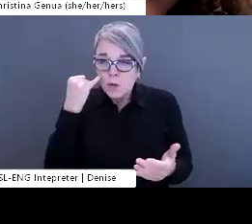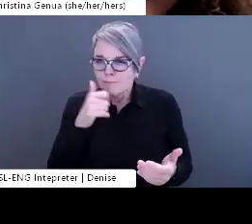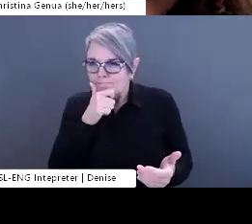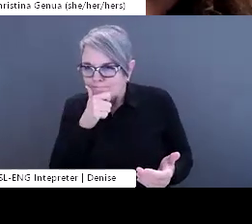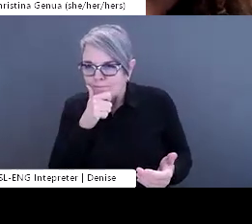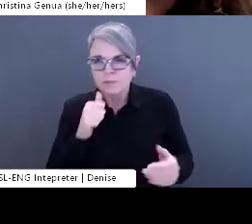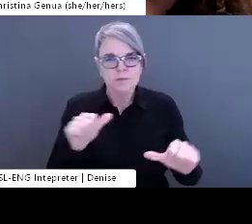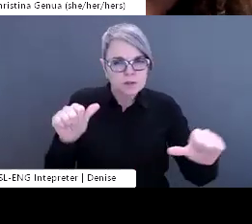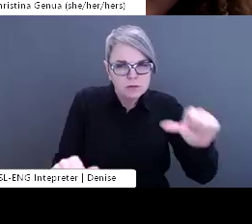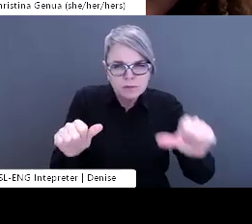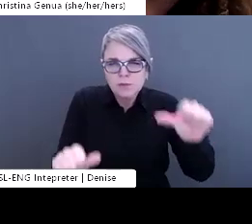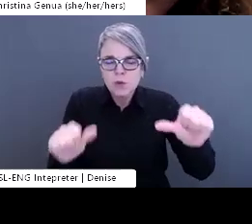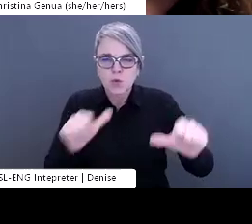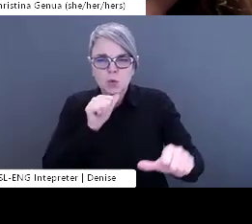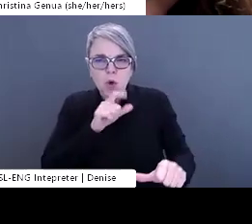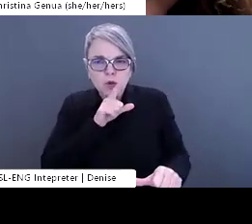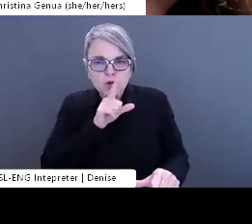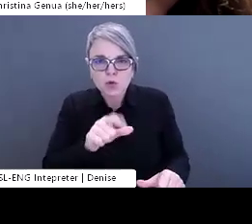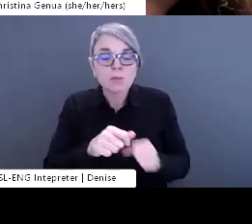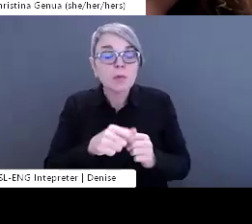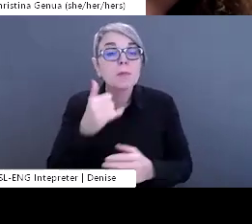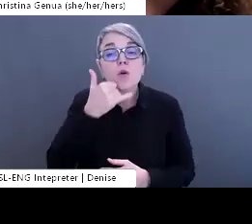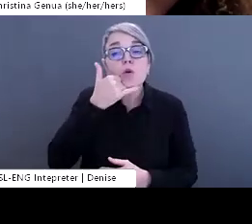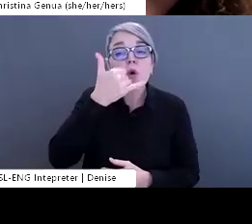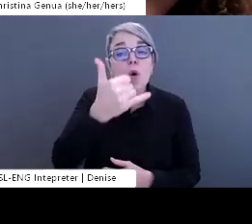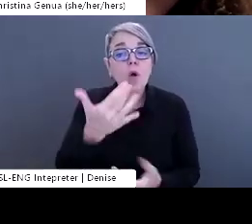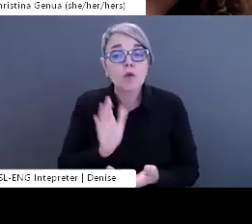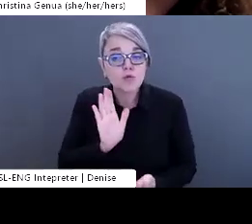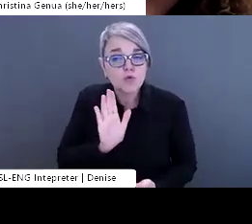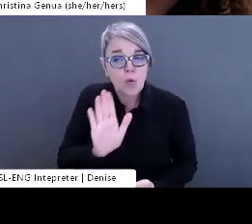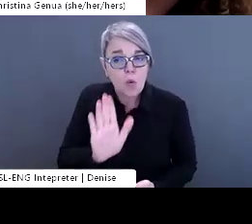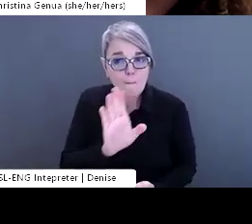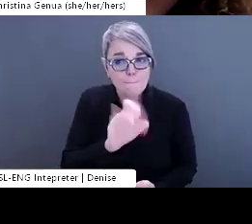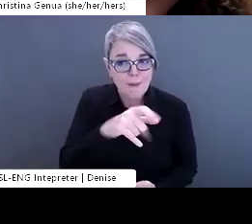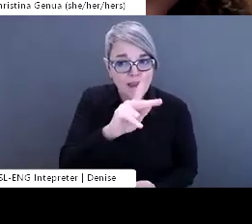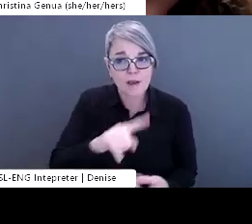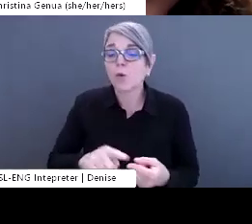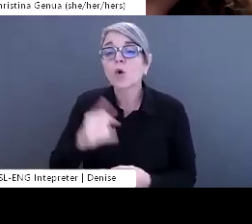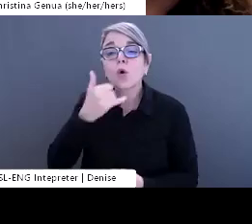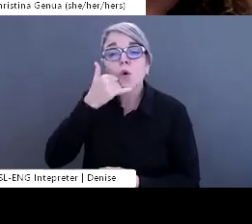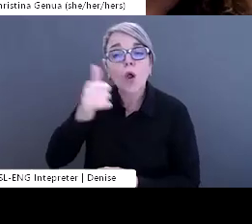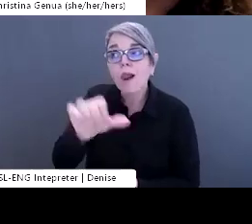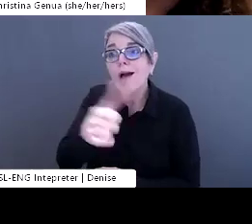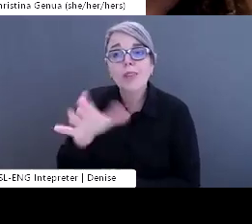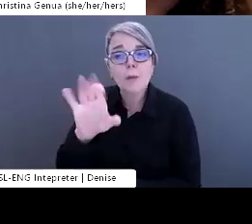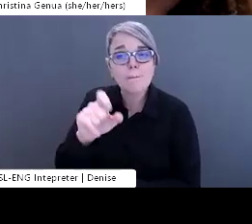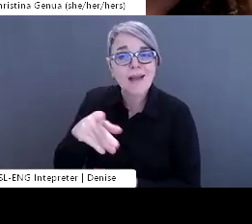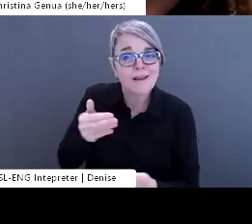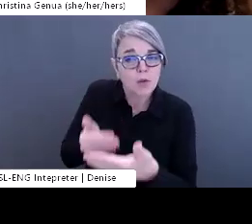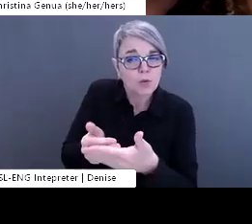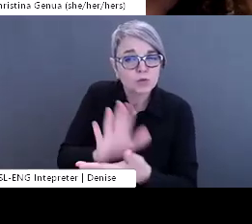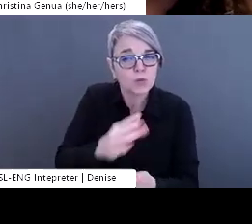bank that maybe you don't even bank with to confirm whether they would cash the check for you or not. I just don't want to give anyone any incorrect